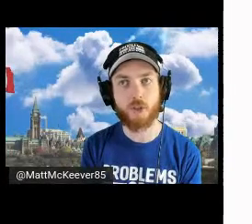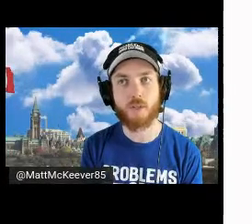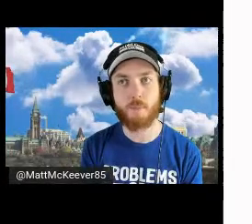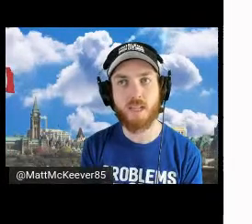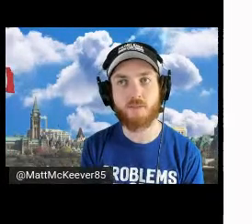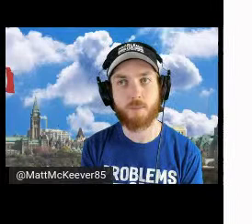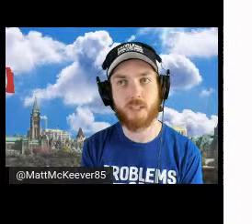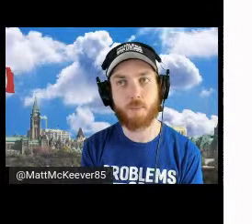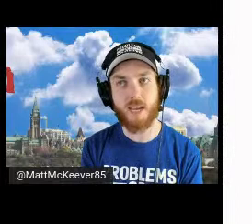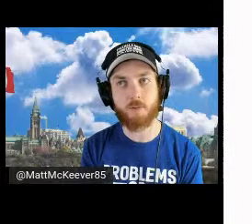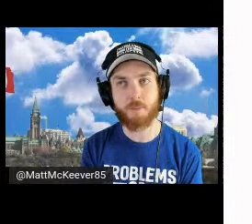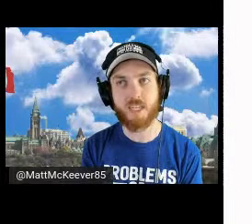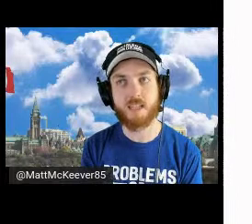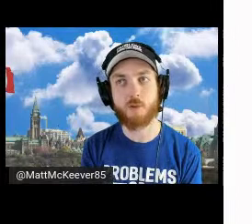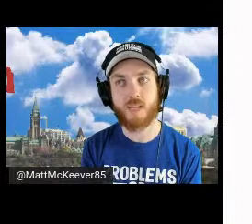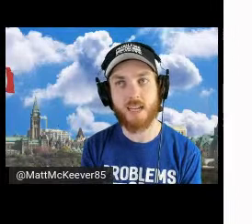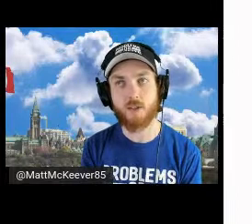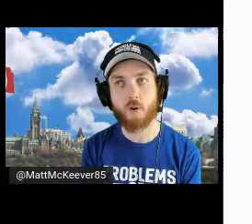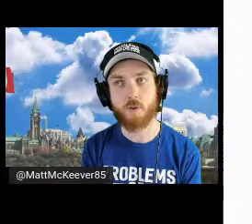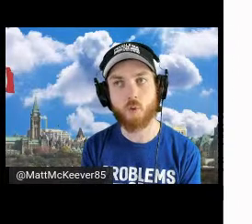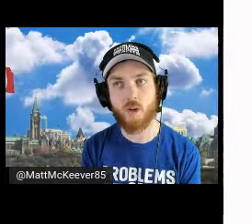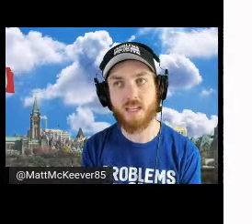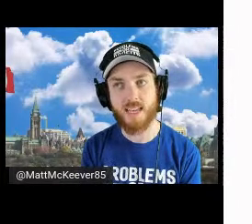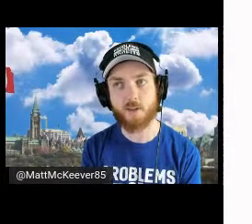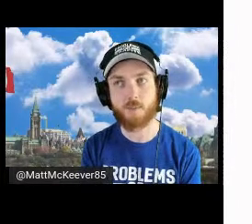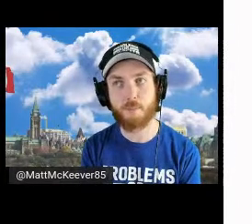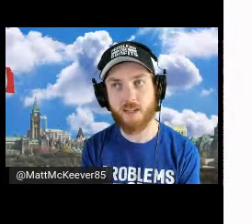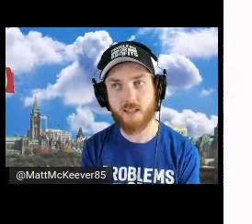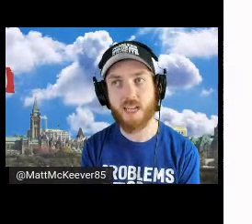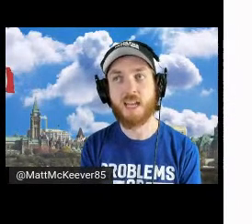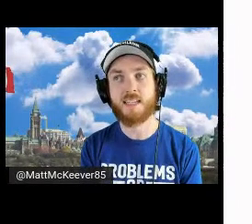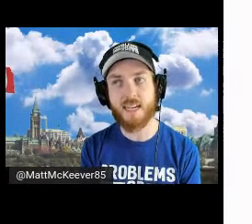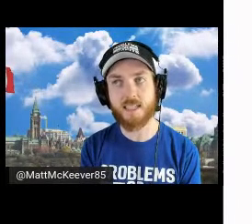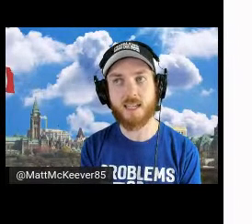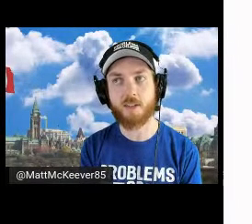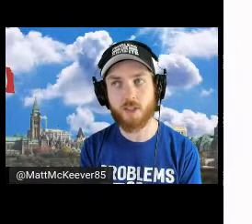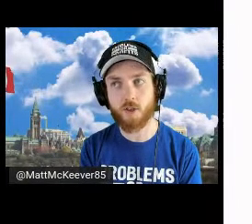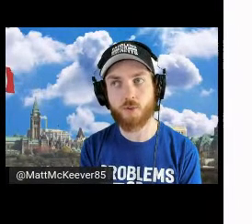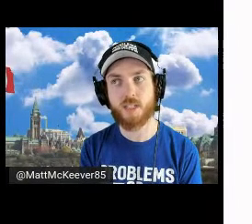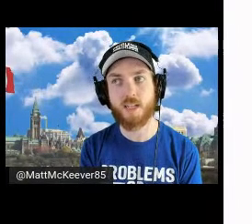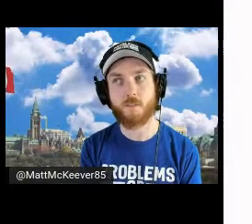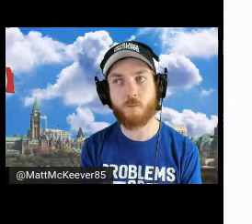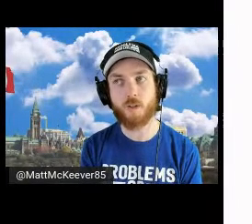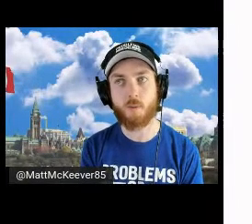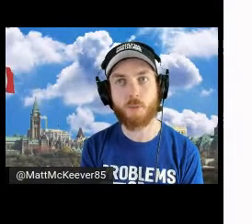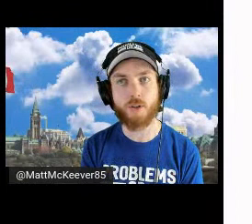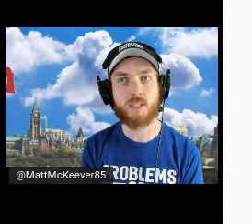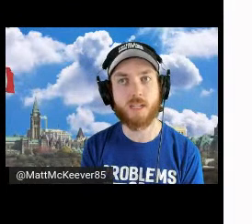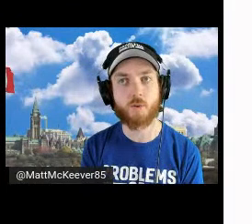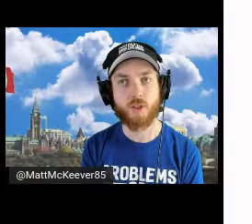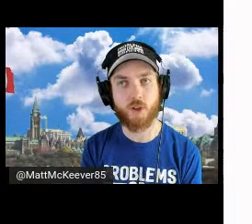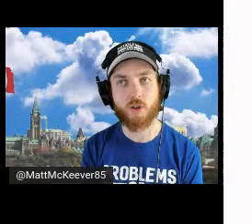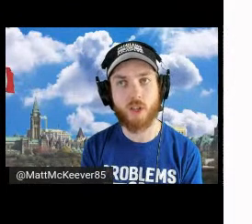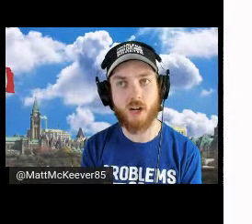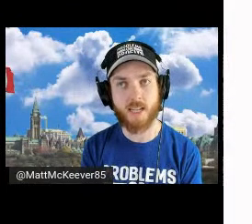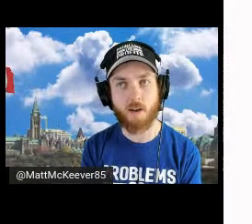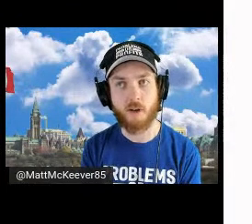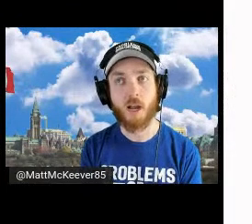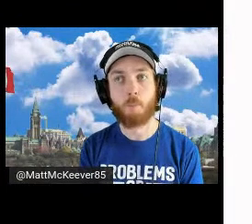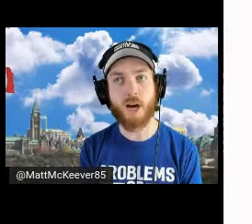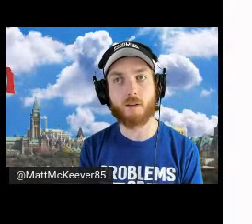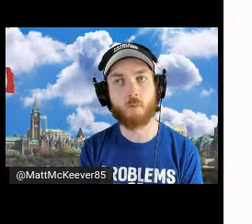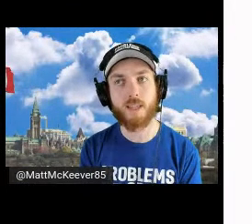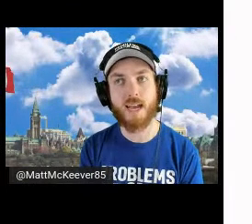businesses, pushing many of them into bankruptcy and to cancel over 20,000 medically necessary surgeries and to force Albertans into a third